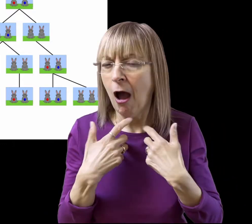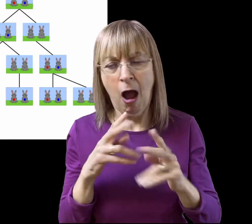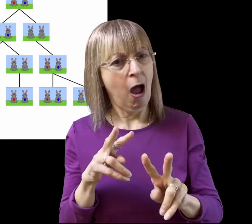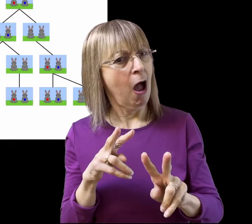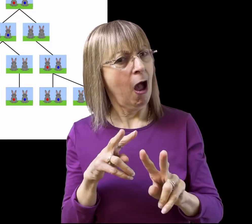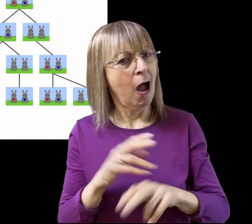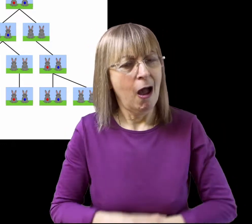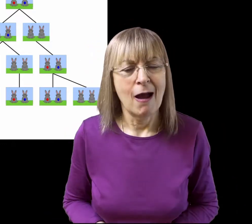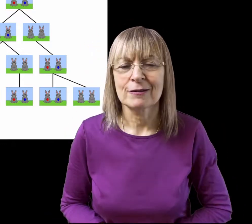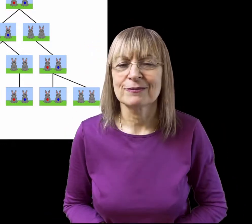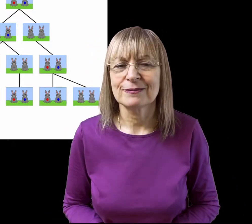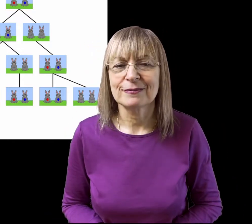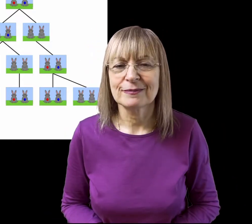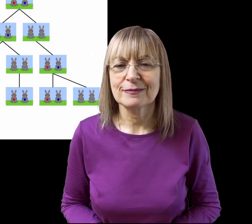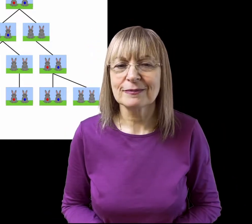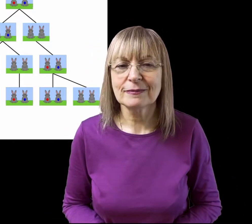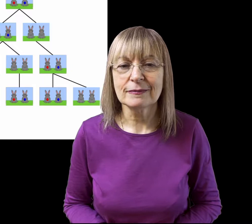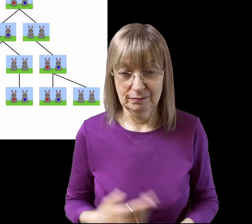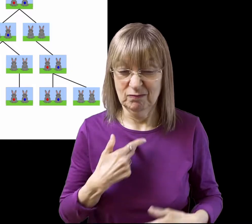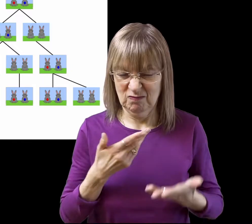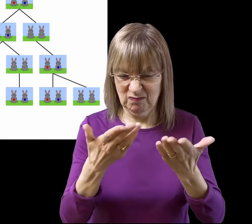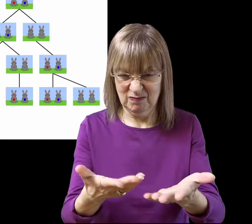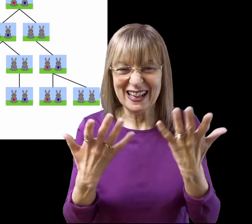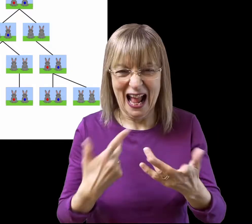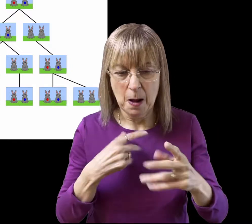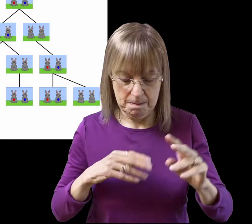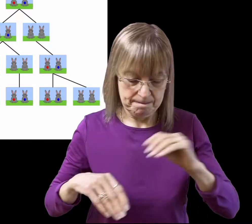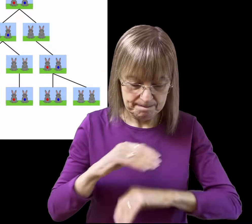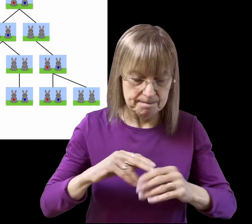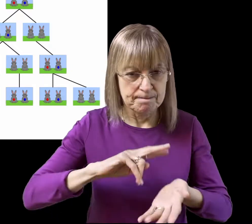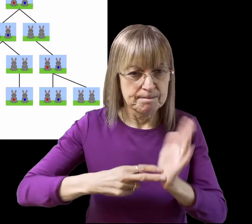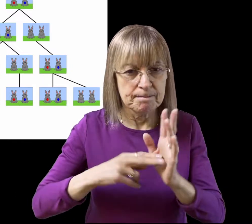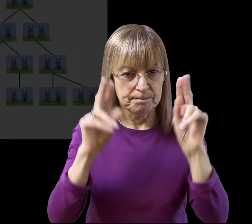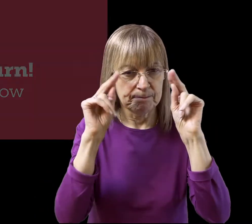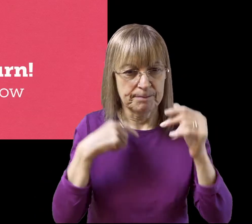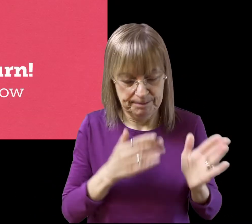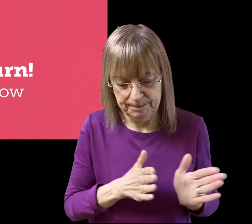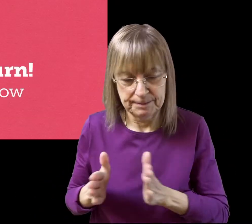the sequence? Over to you while I rearrange my bunnies.